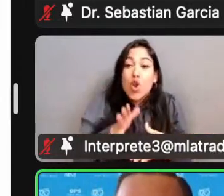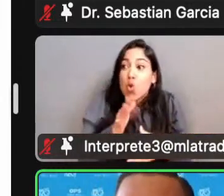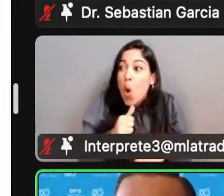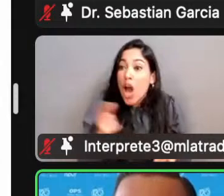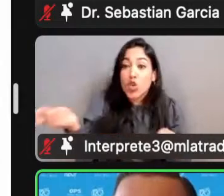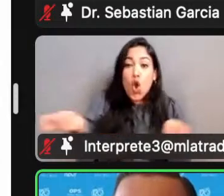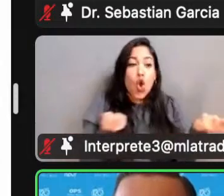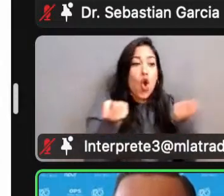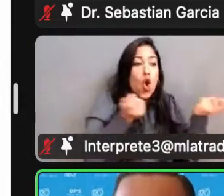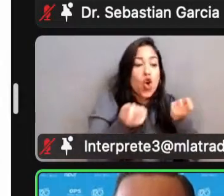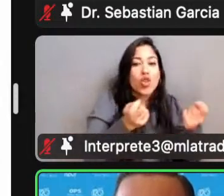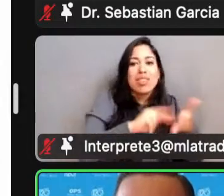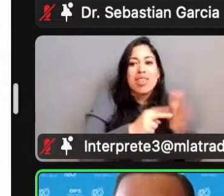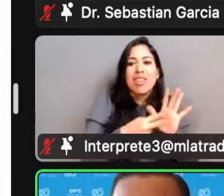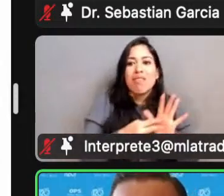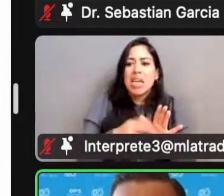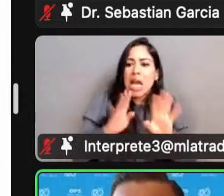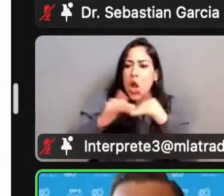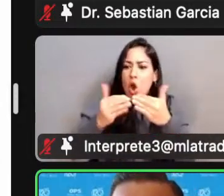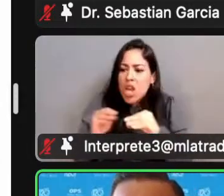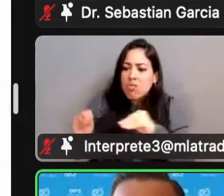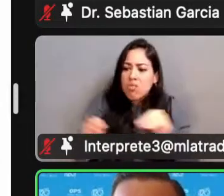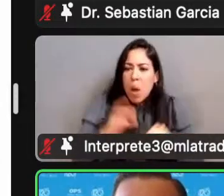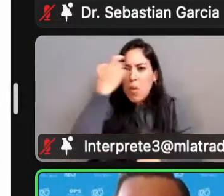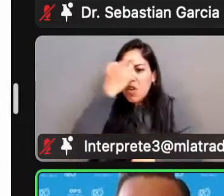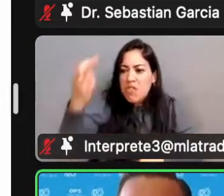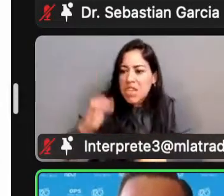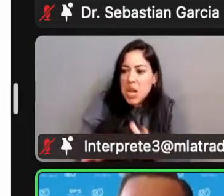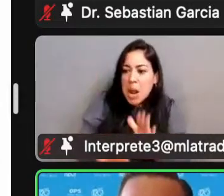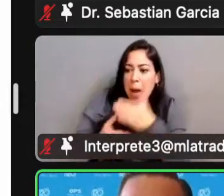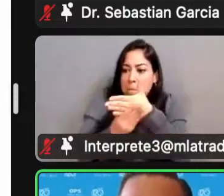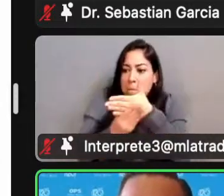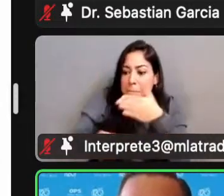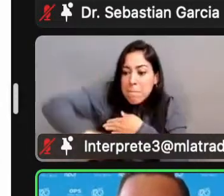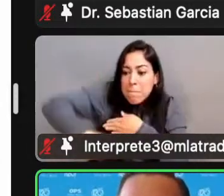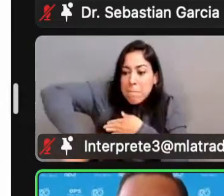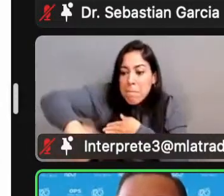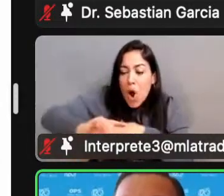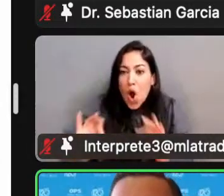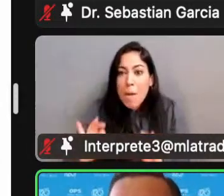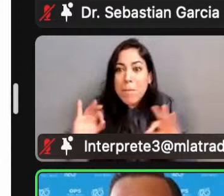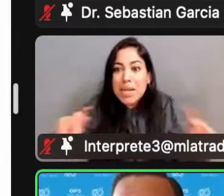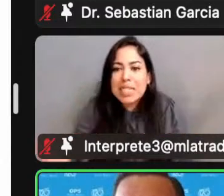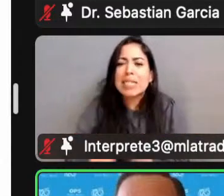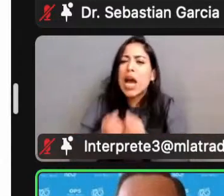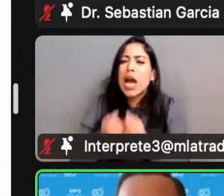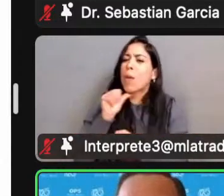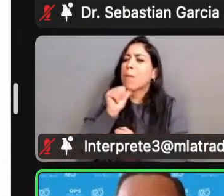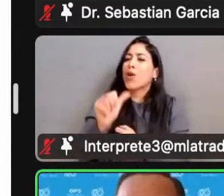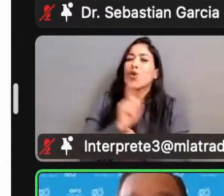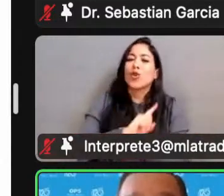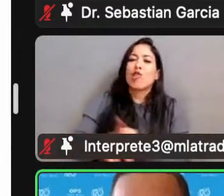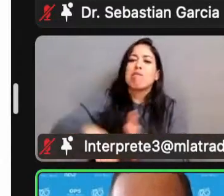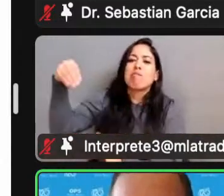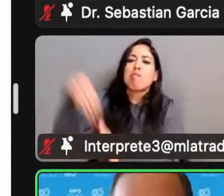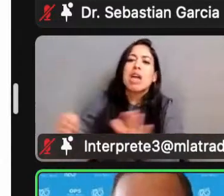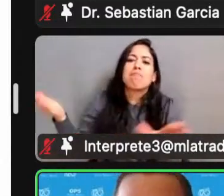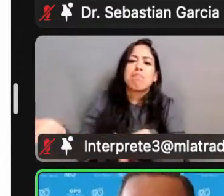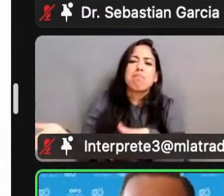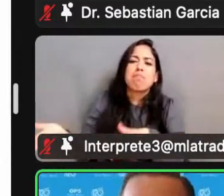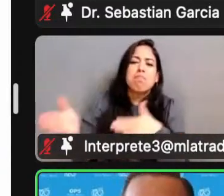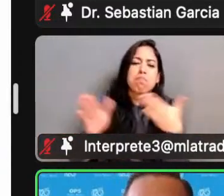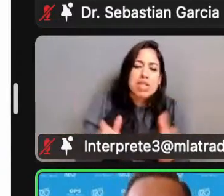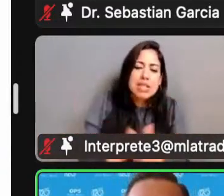unproportionately in the groups with the least education or on those who have more